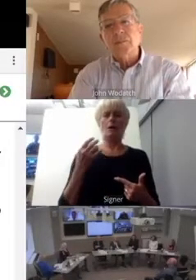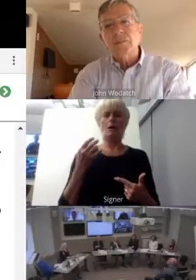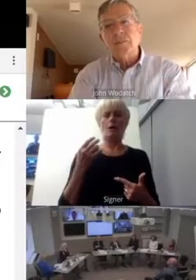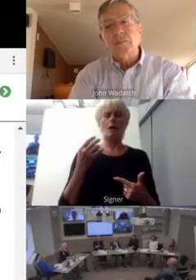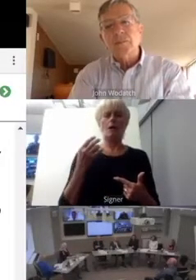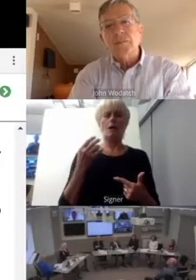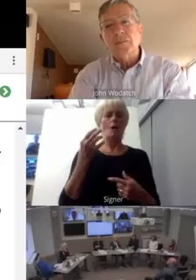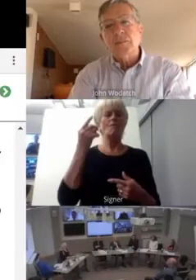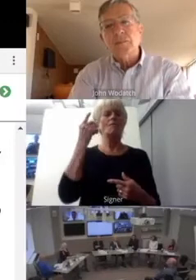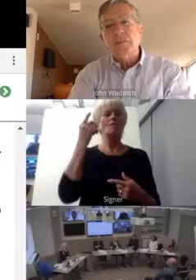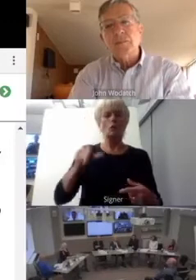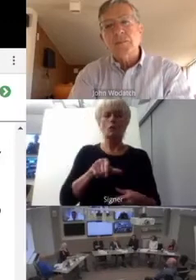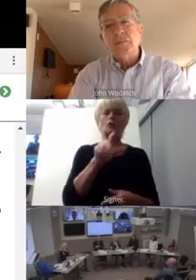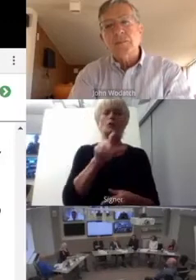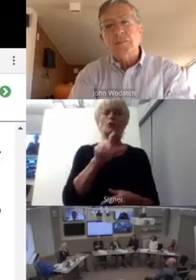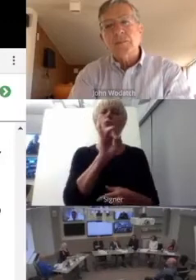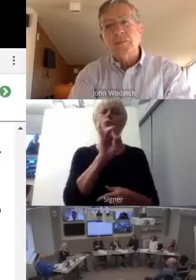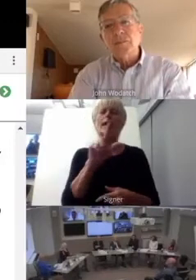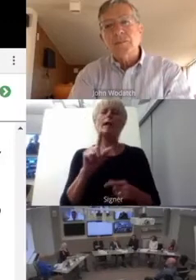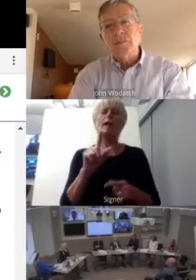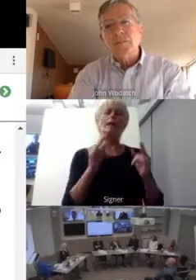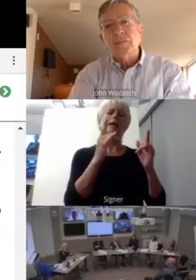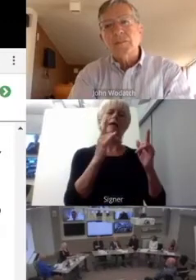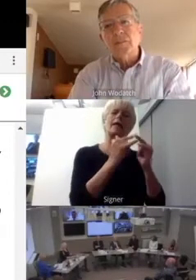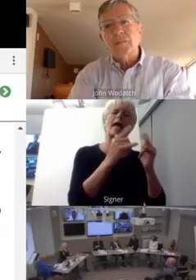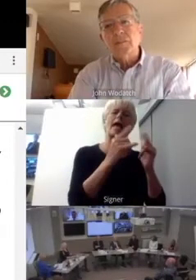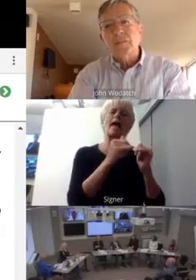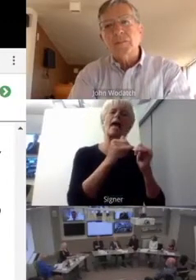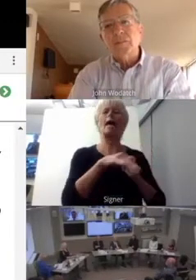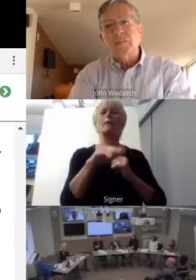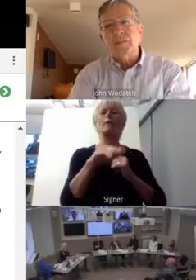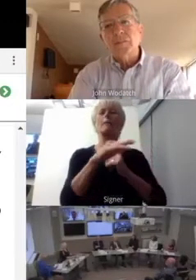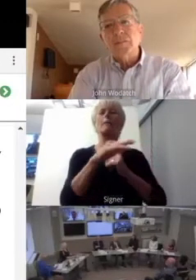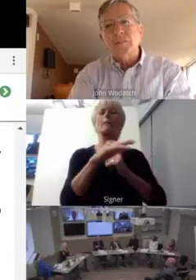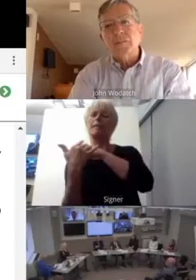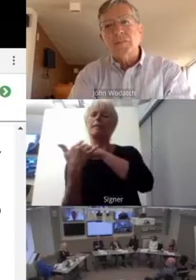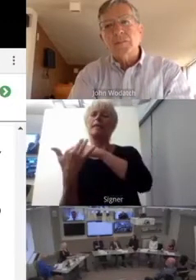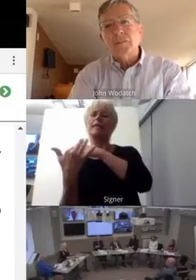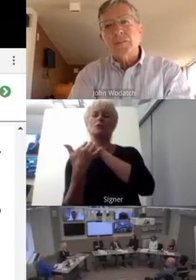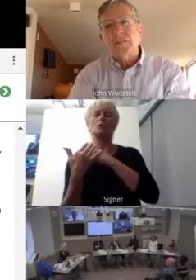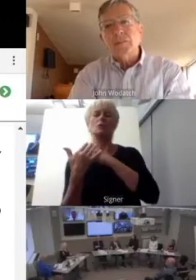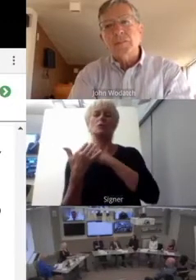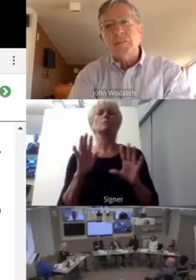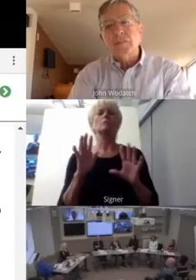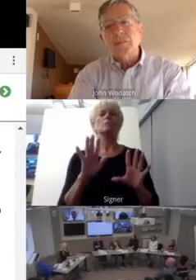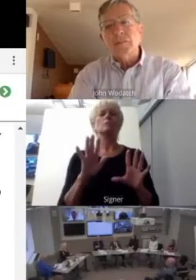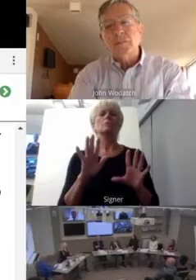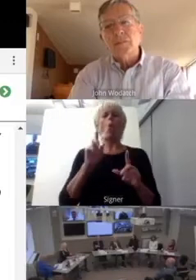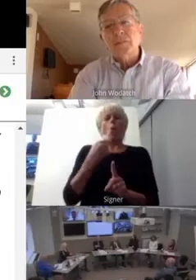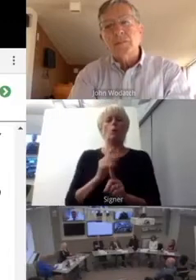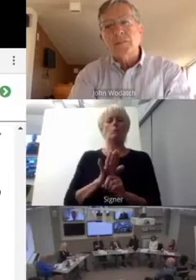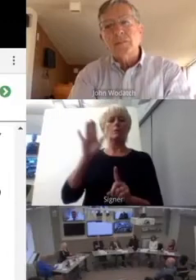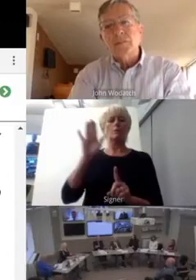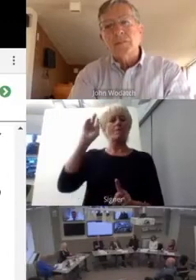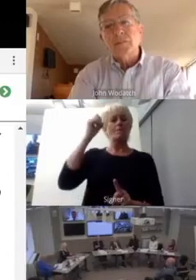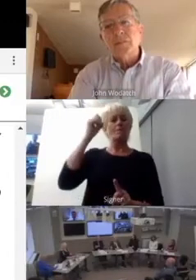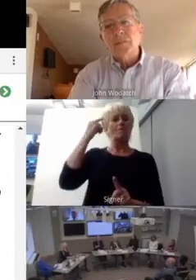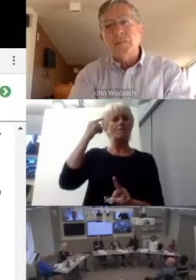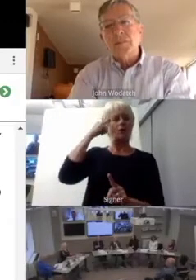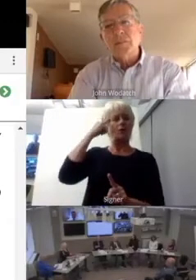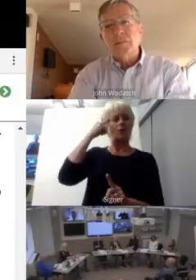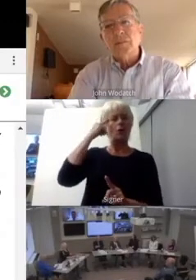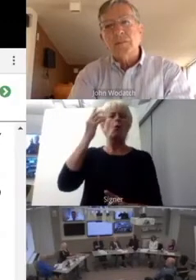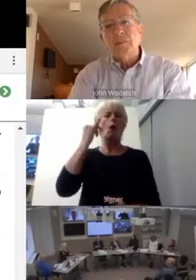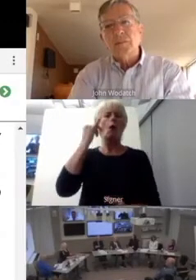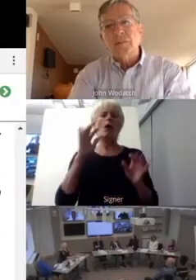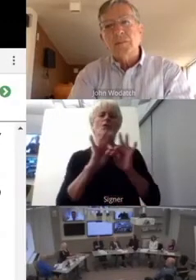and beach access routes to only federal facilities because the cost was so high and it was too